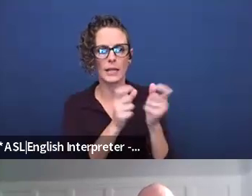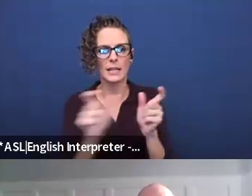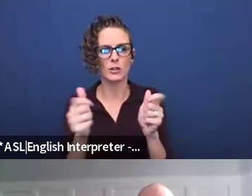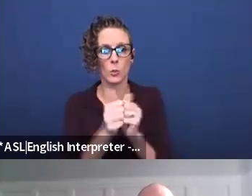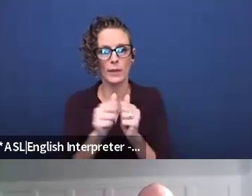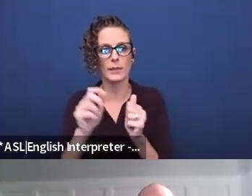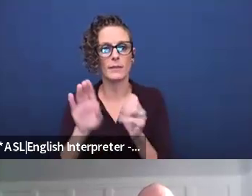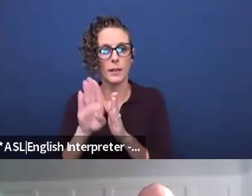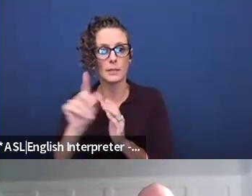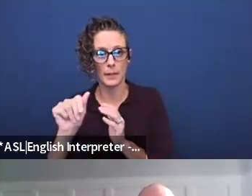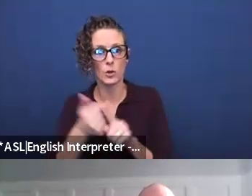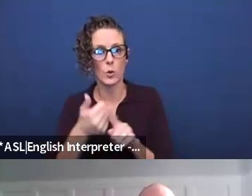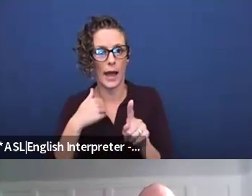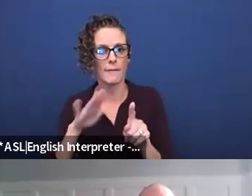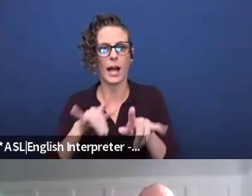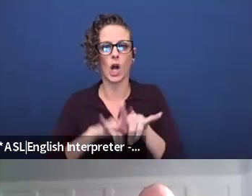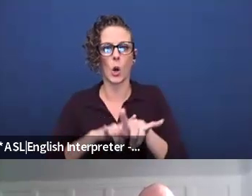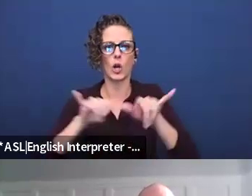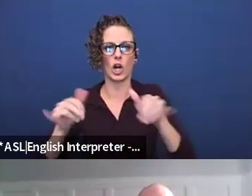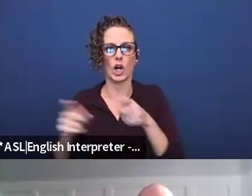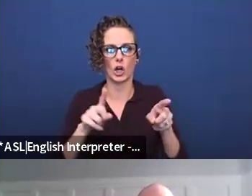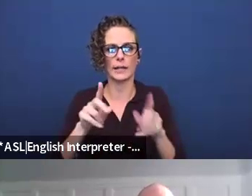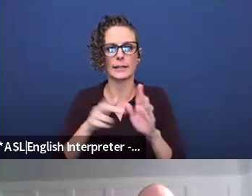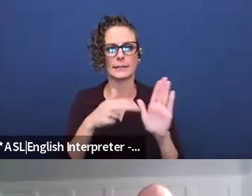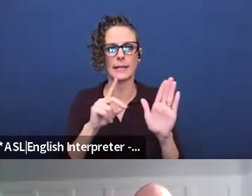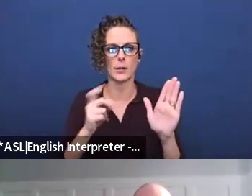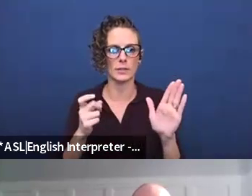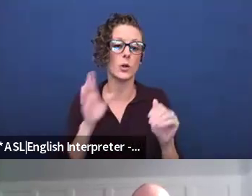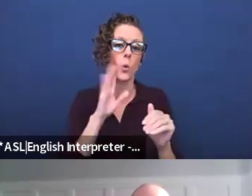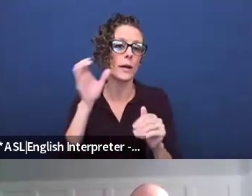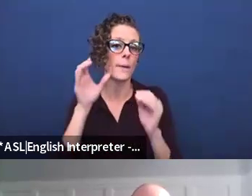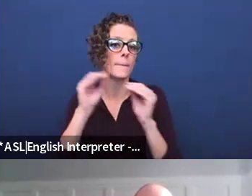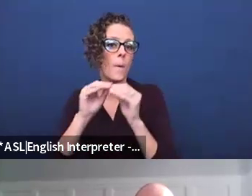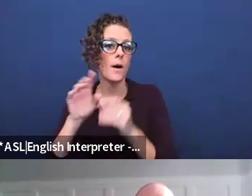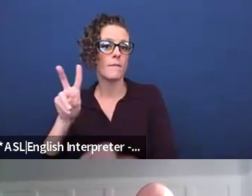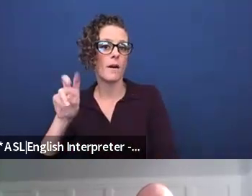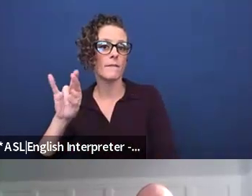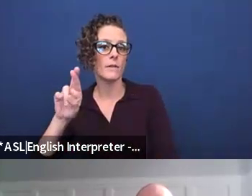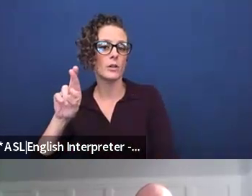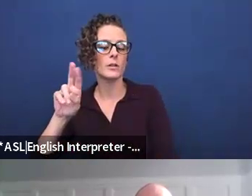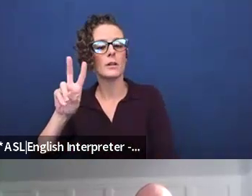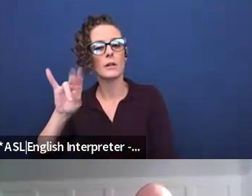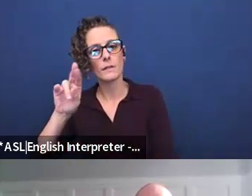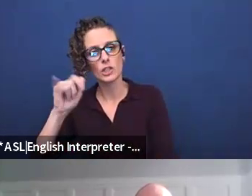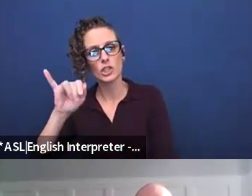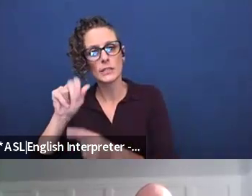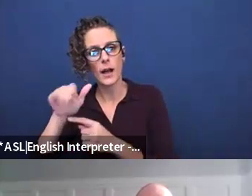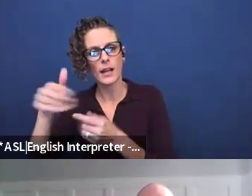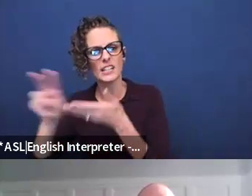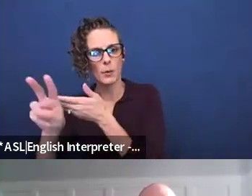disabilities who have those co-occurring diagnoses. So we'll hear more from Virginia in a couple of weeks on